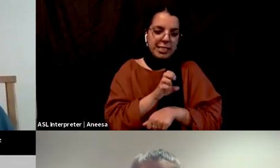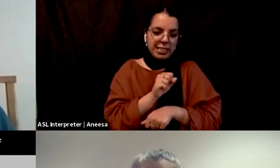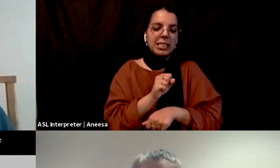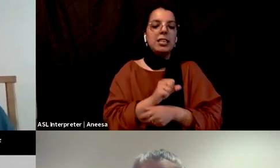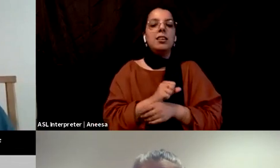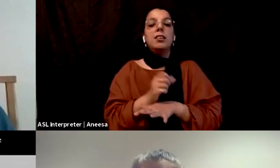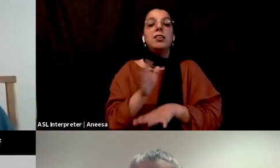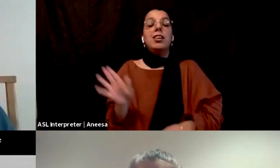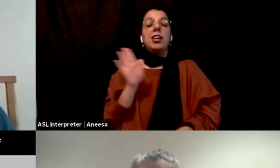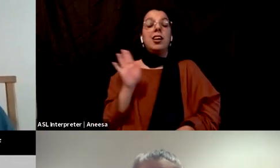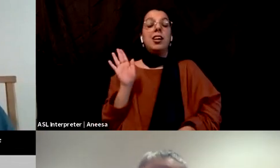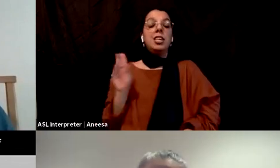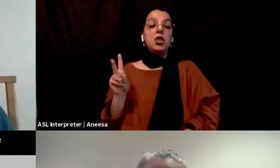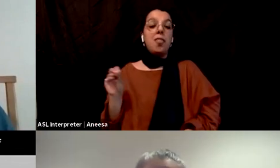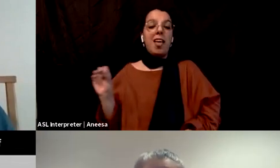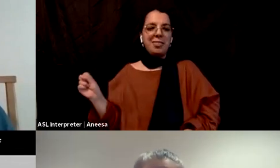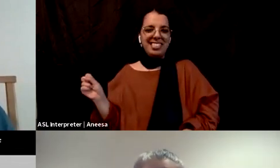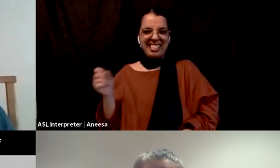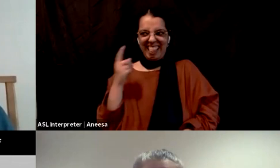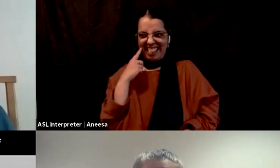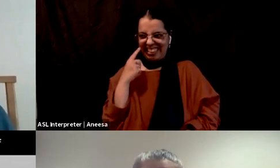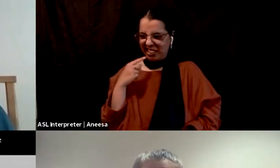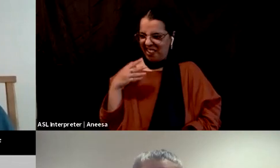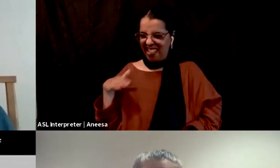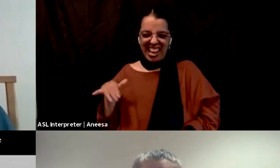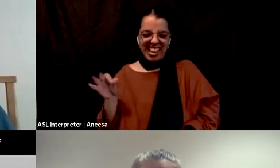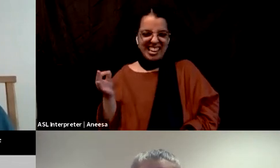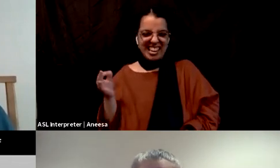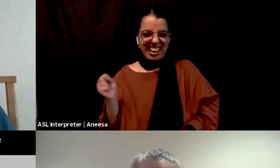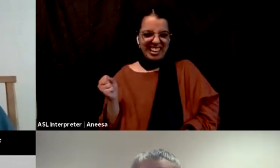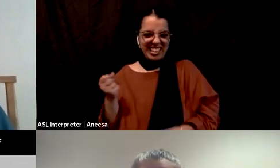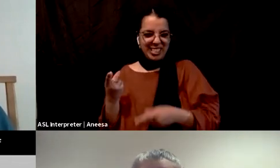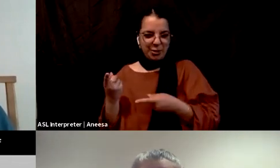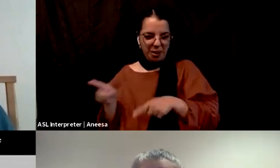early 2000s, I believe it was, or well, I guess it was the late 90s, it was conceived,